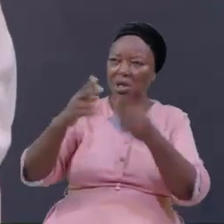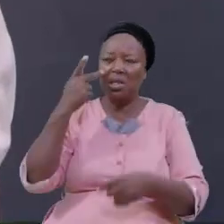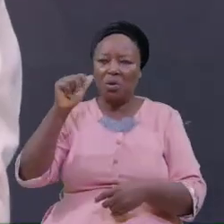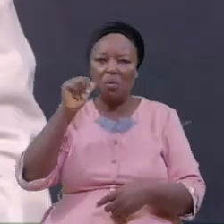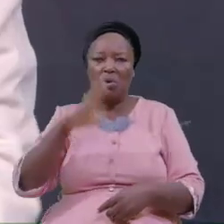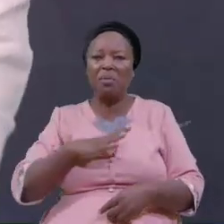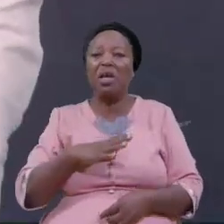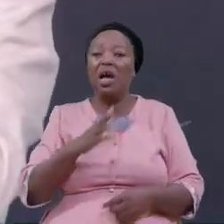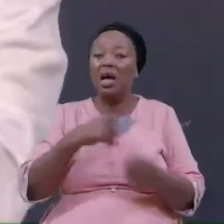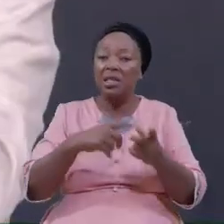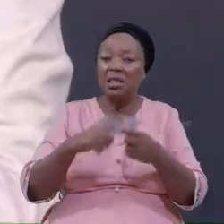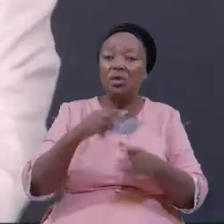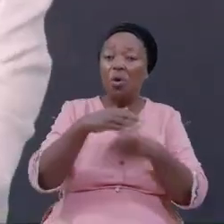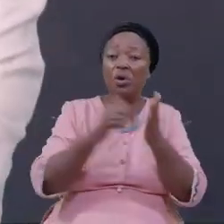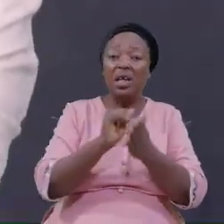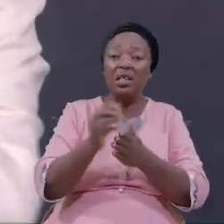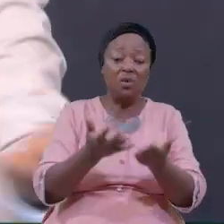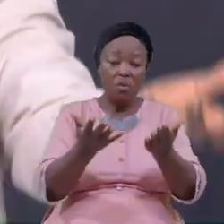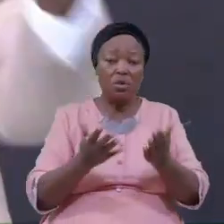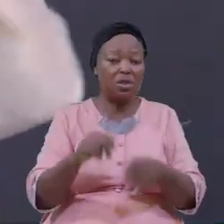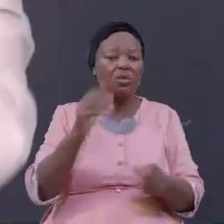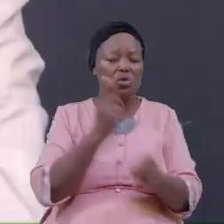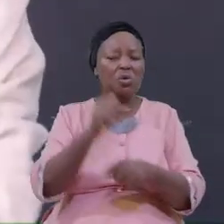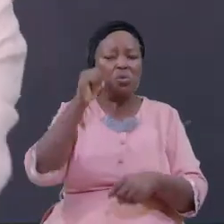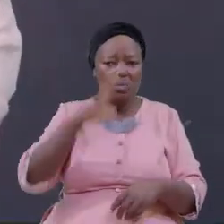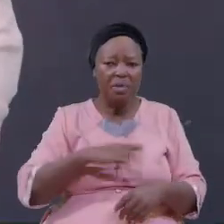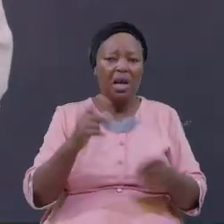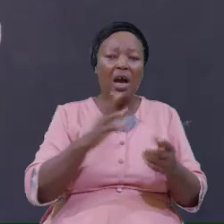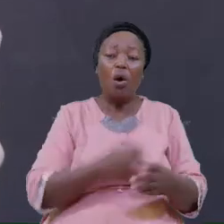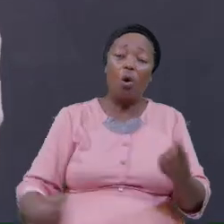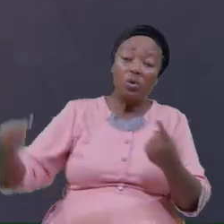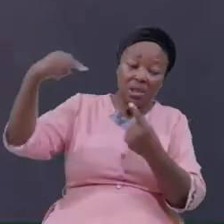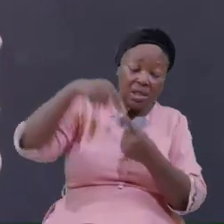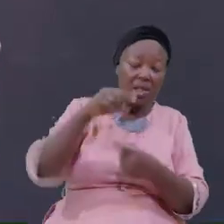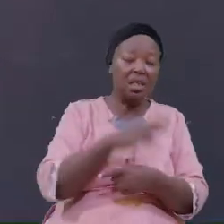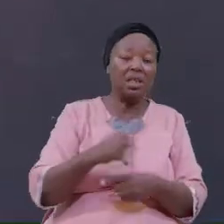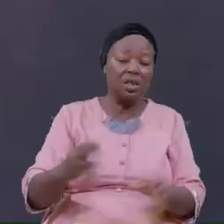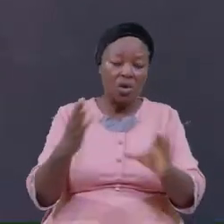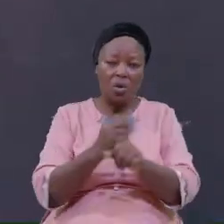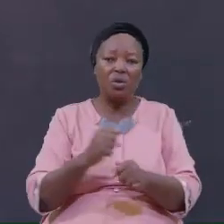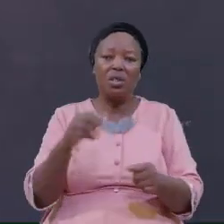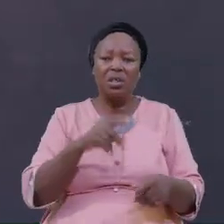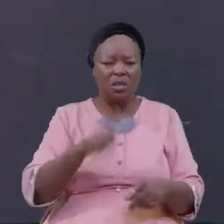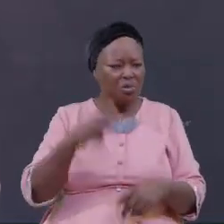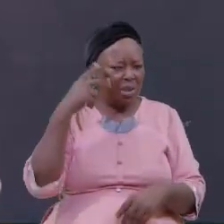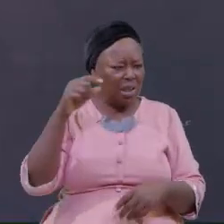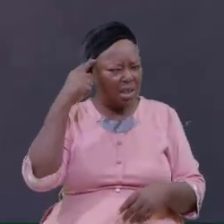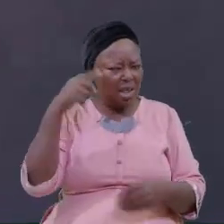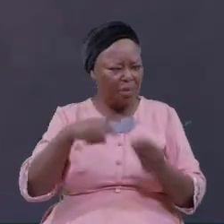everything he desired, just women, until he got, can you think about that, 1,000